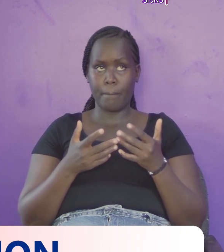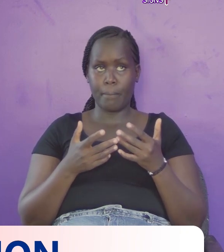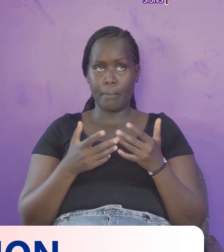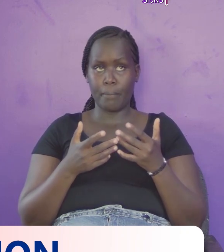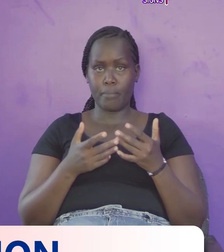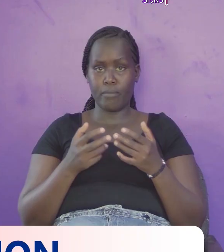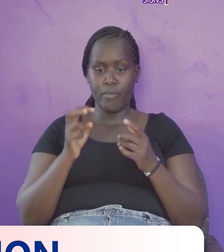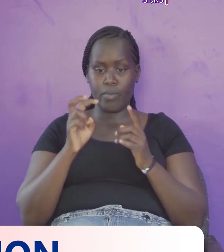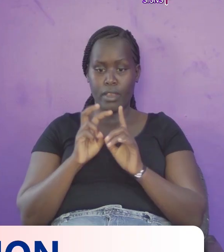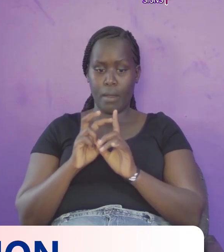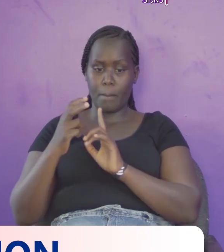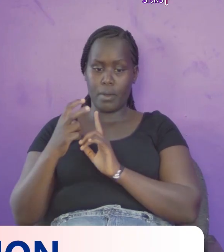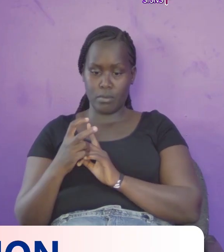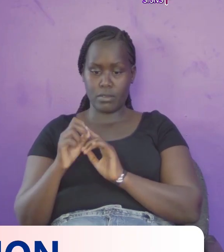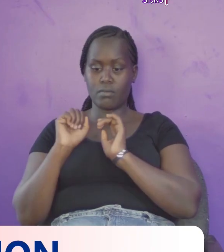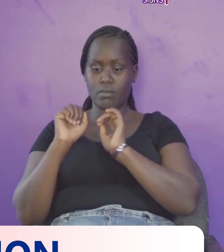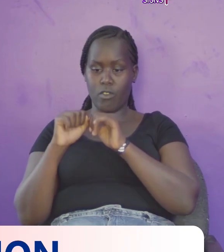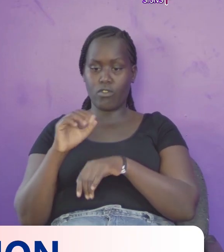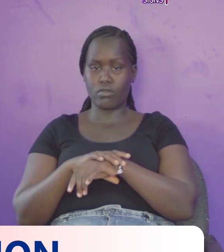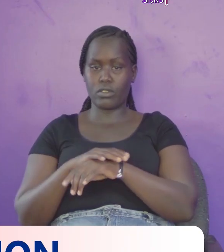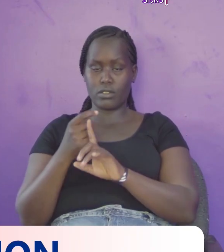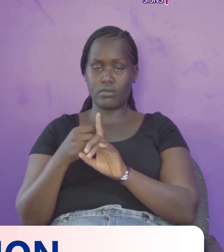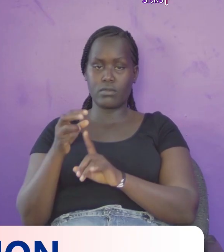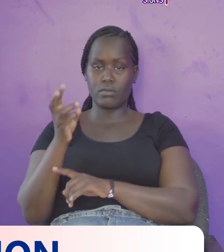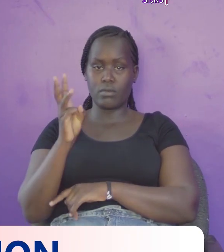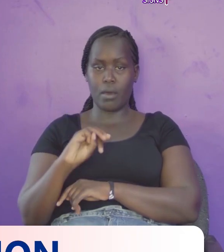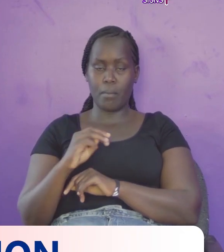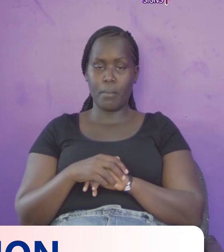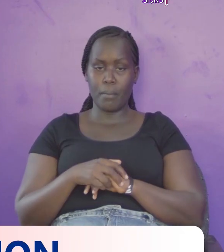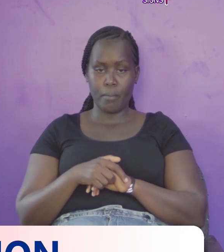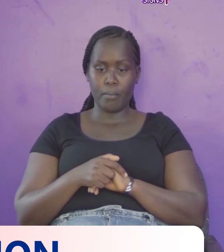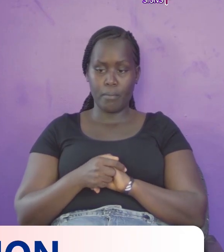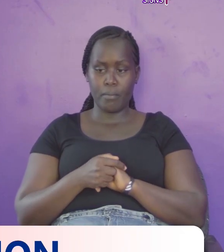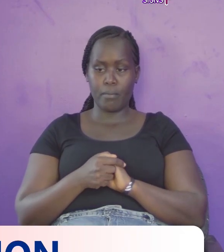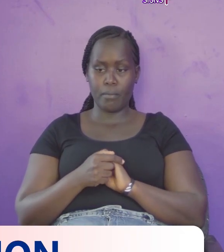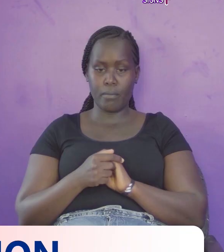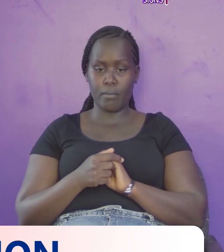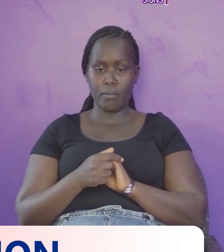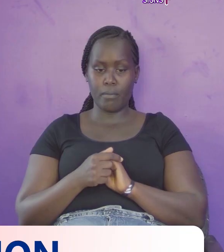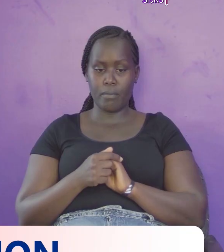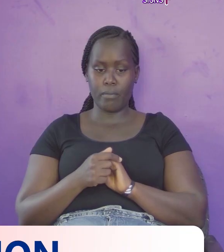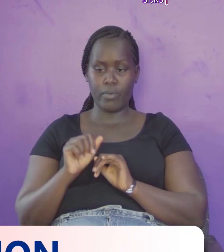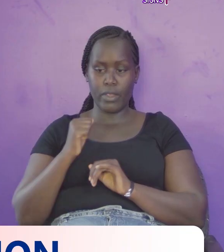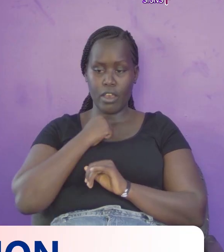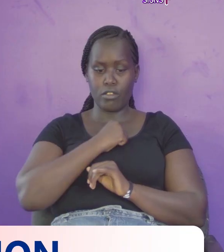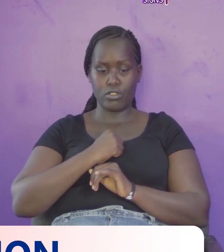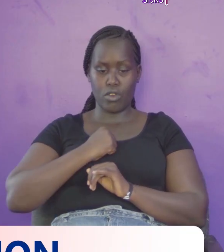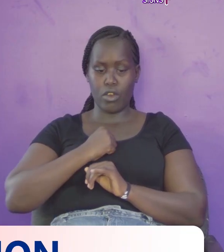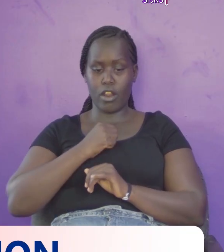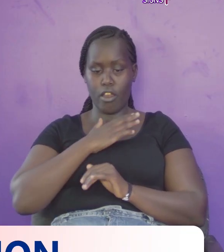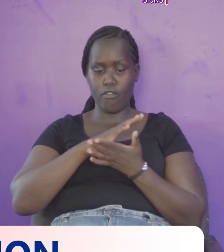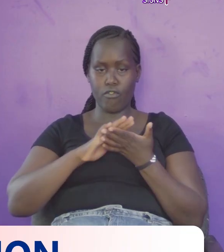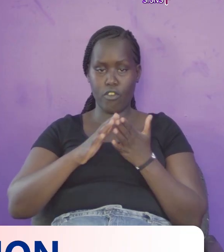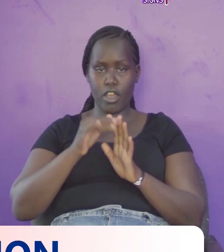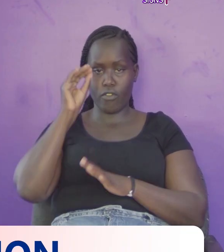Perspective. Yes, he's able to draw from them. Now, Maureen, Yes. forgive my opinion today, but today is a